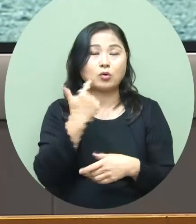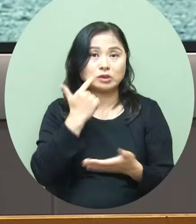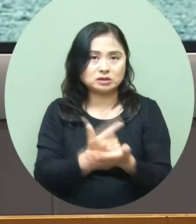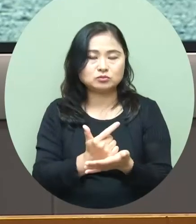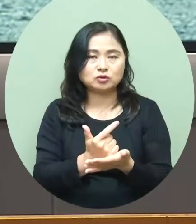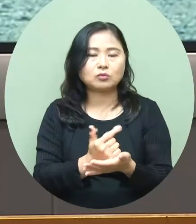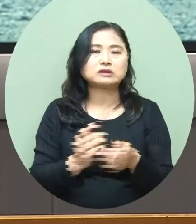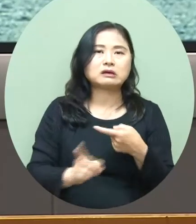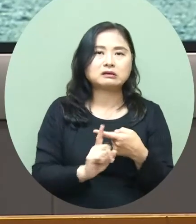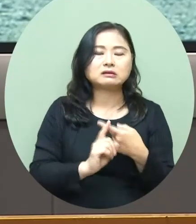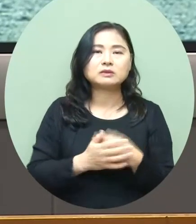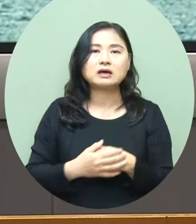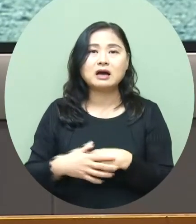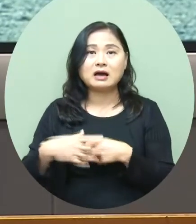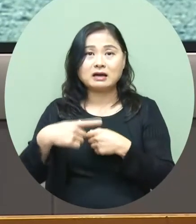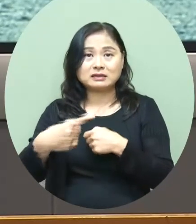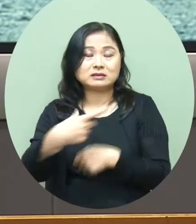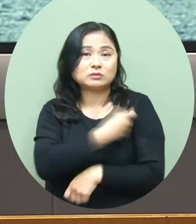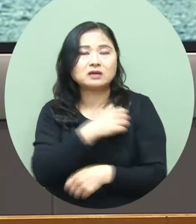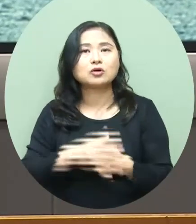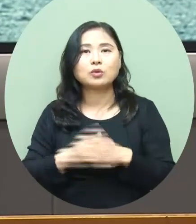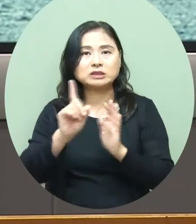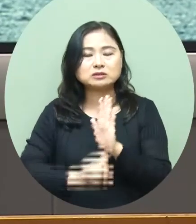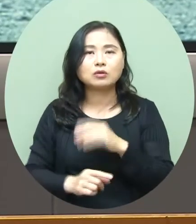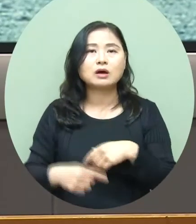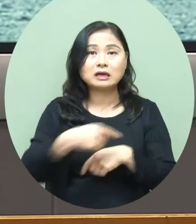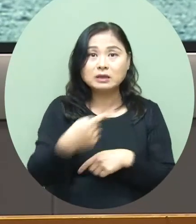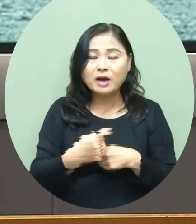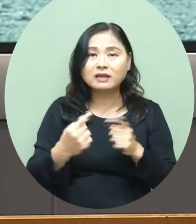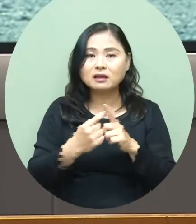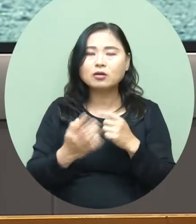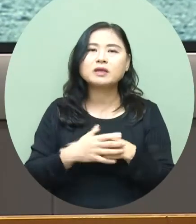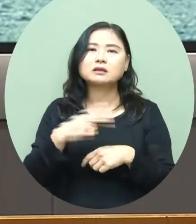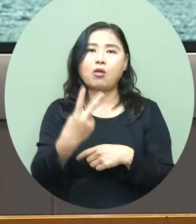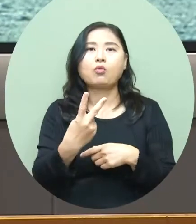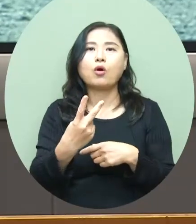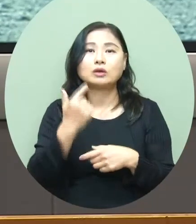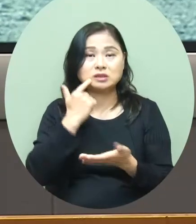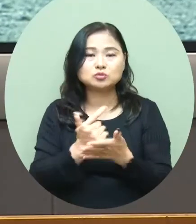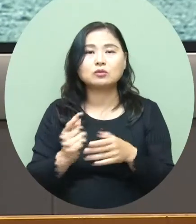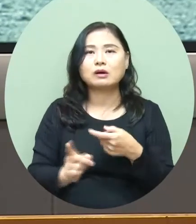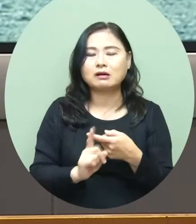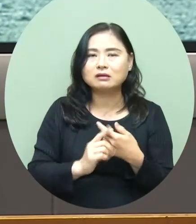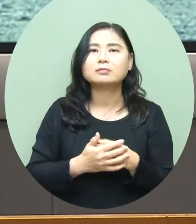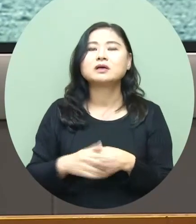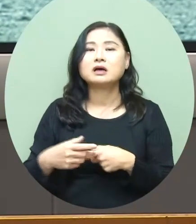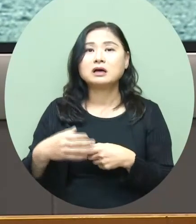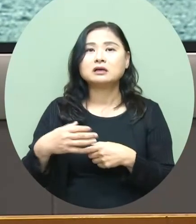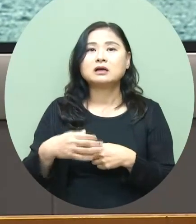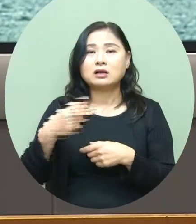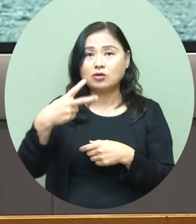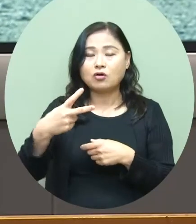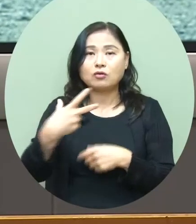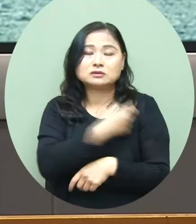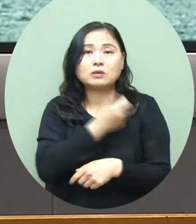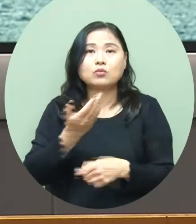Among those not vaccinated, there will be 8 serious cases out of 10 per 10,000. For those who had 1 jab, is